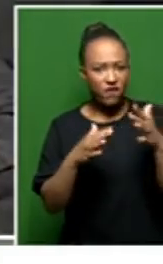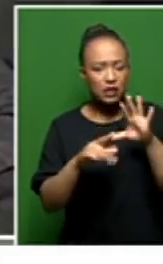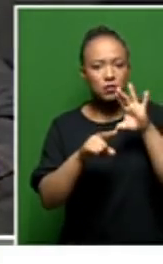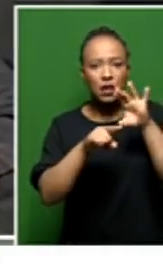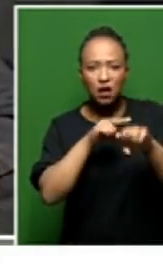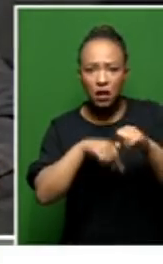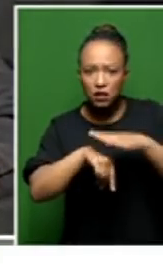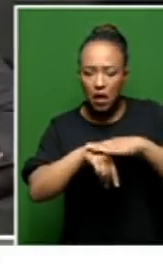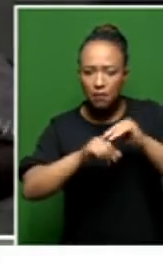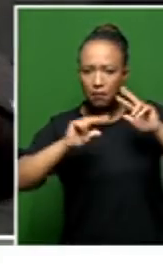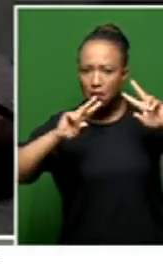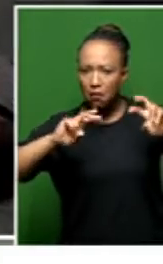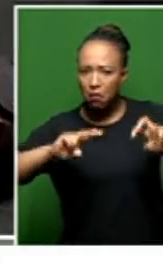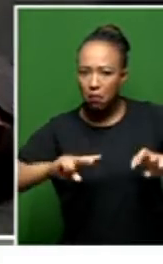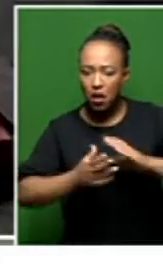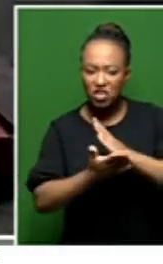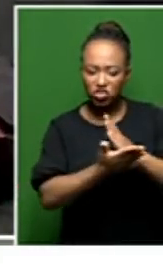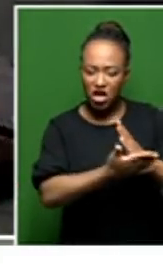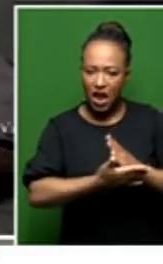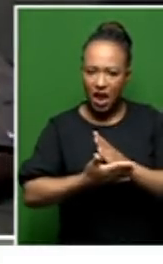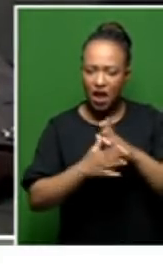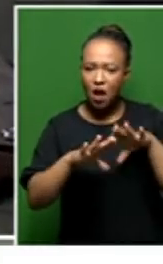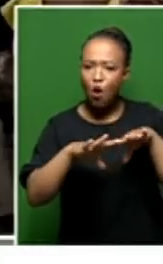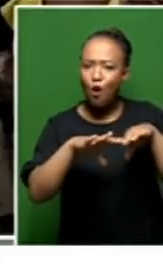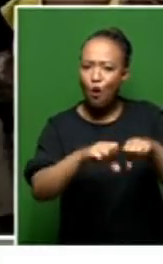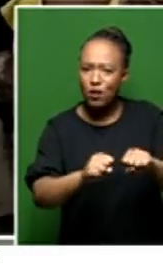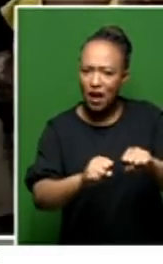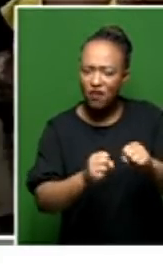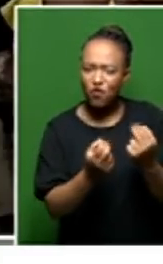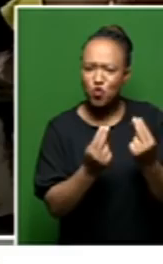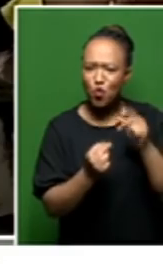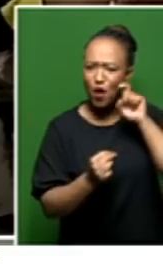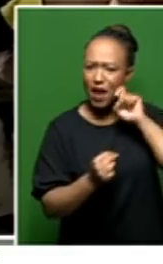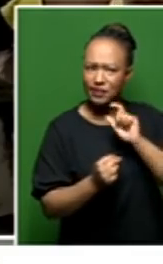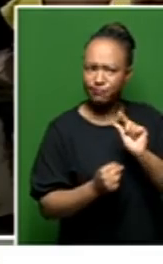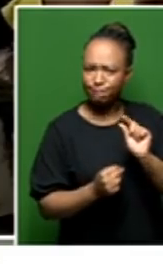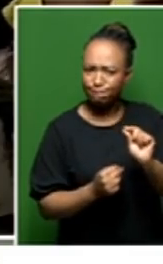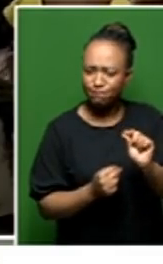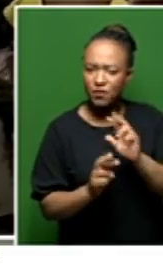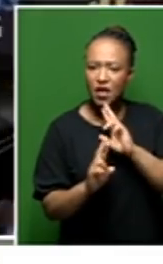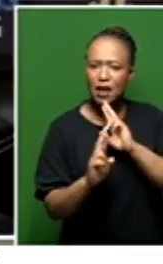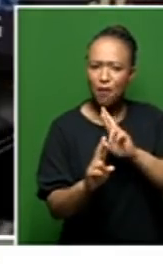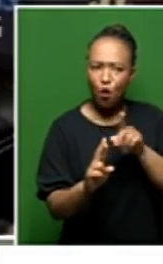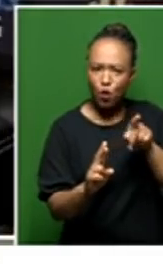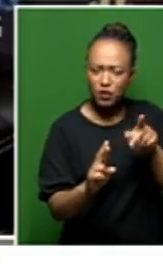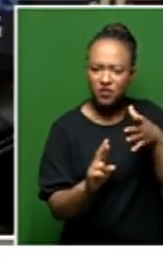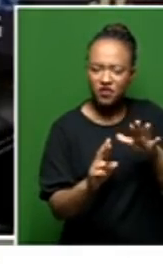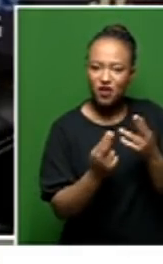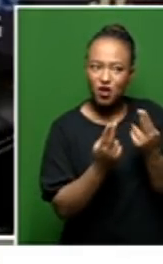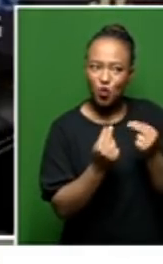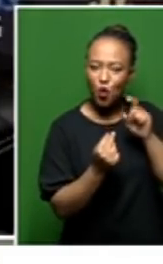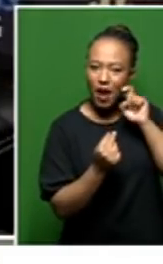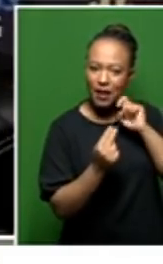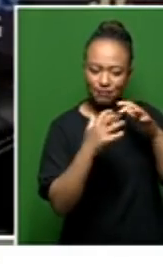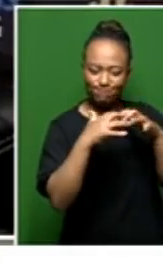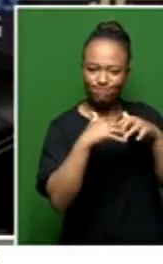the investigation the shareholding in the new age. So the report at least deals with how the new age was